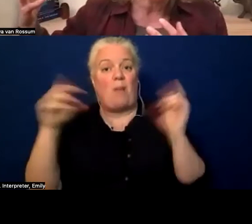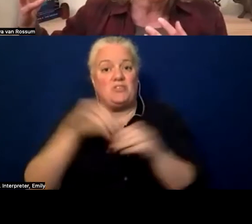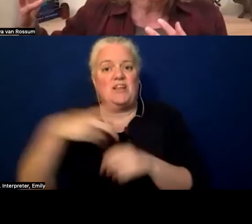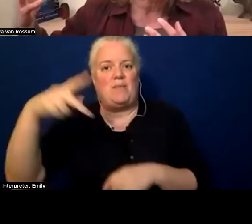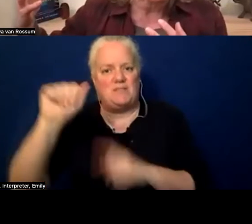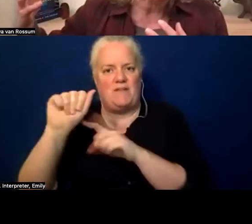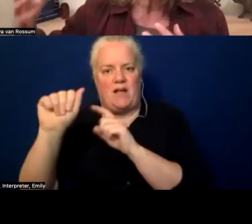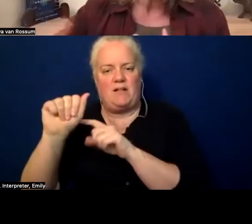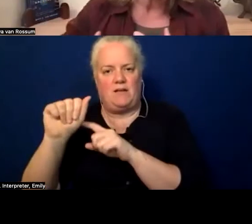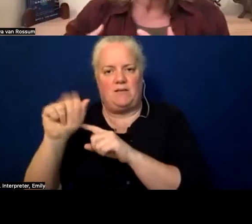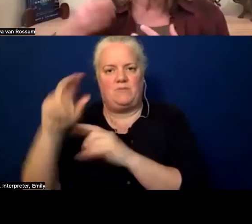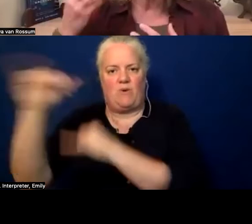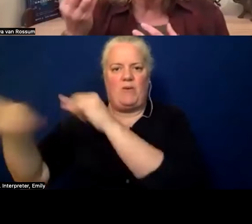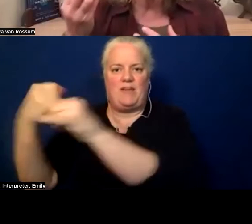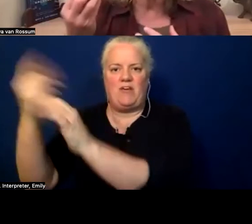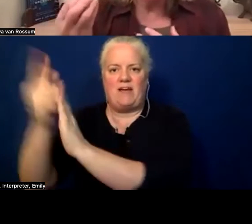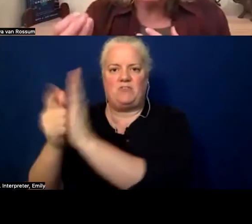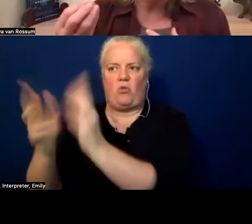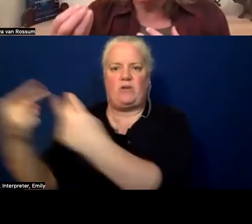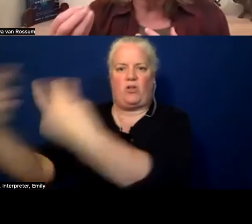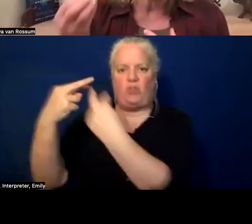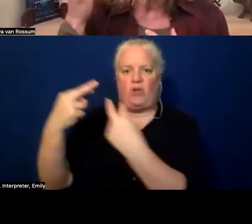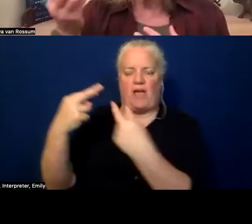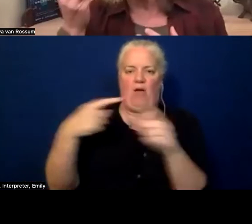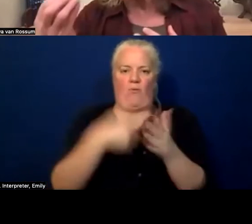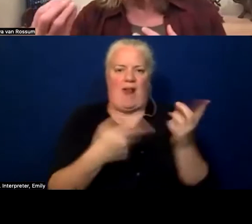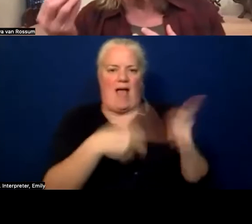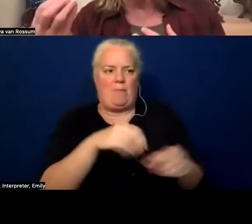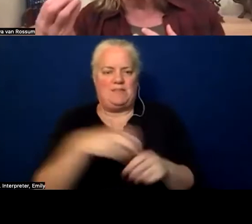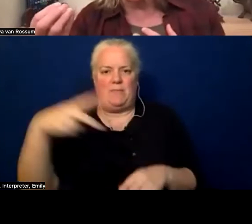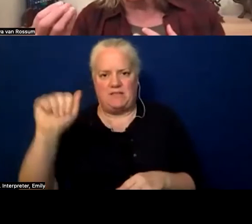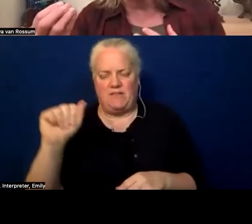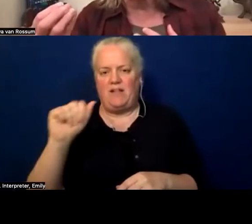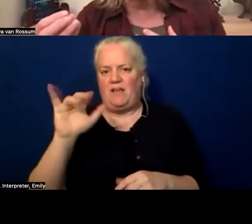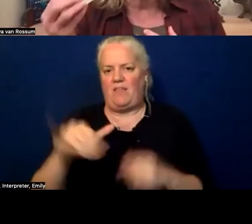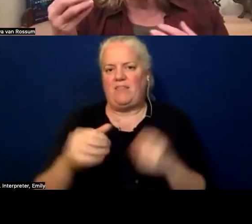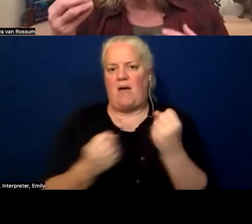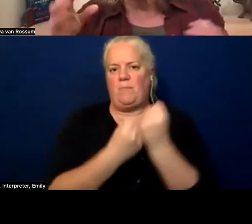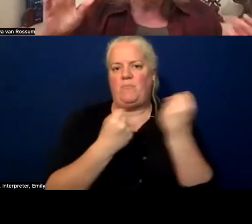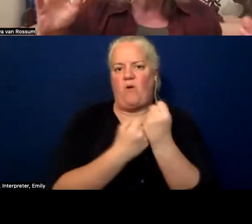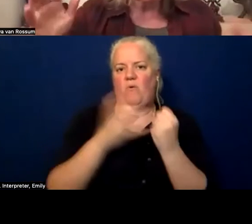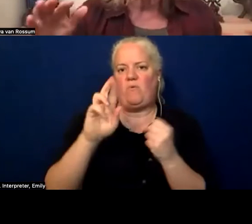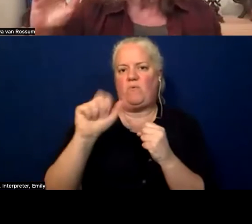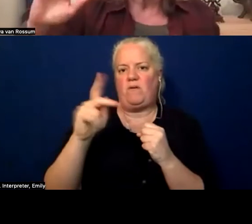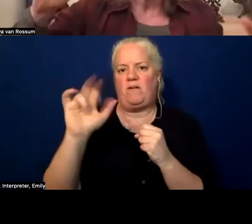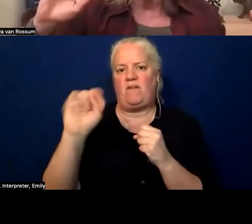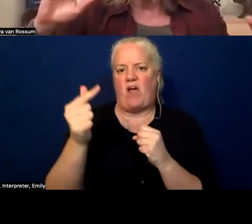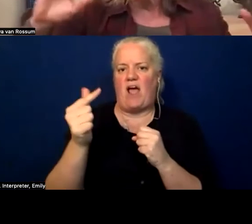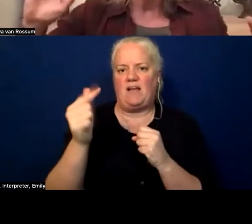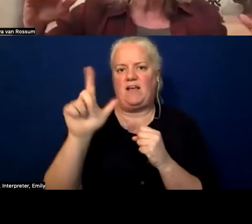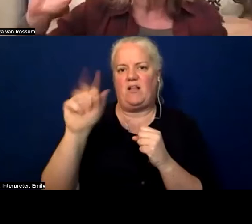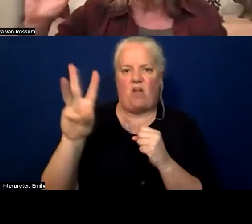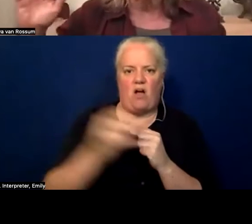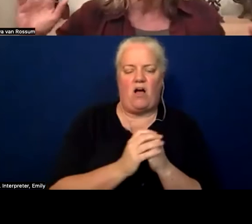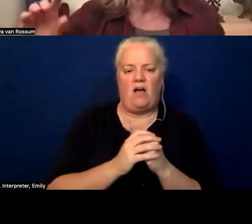that pro-fracking law and the incredible power of that opinion. If you're an environmental activist, right? Some people say, oh, read a